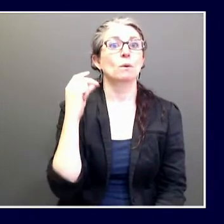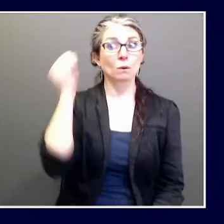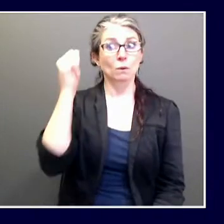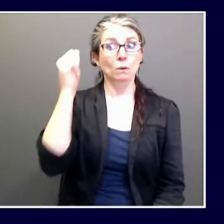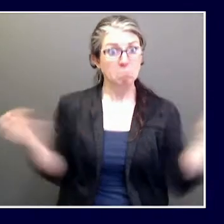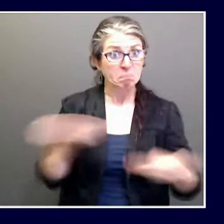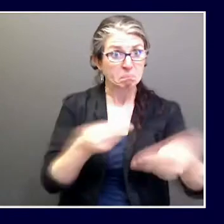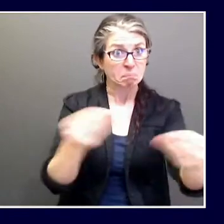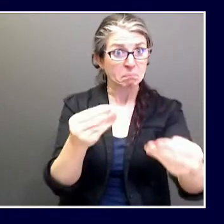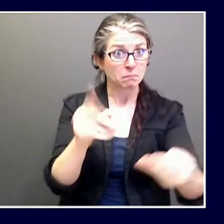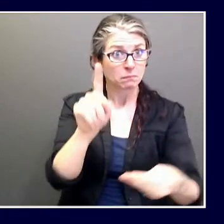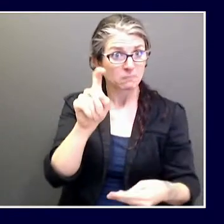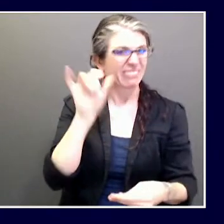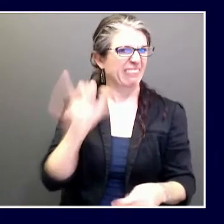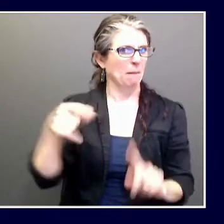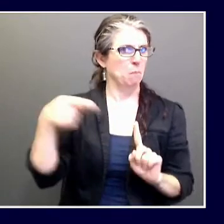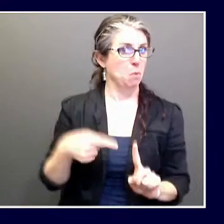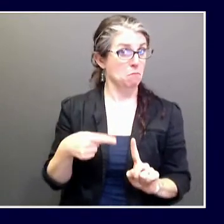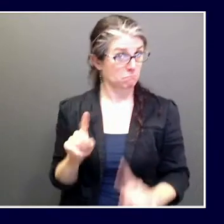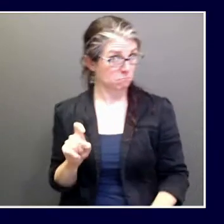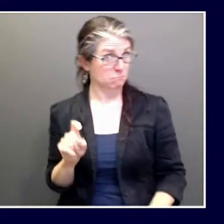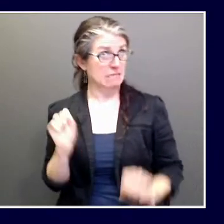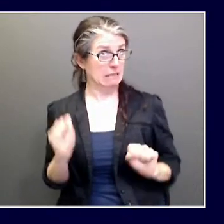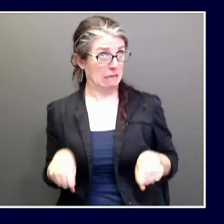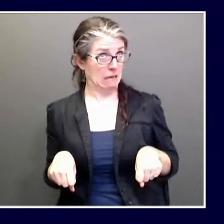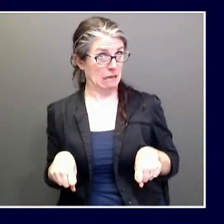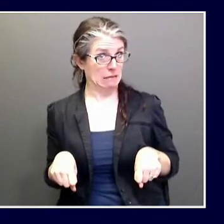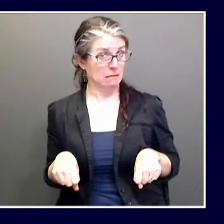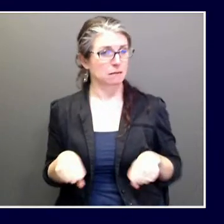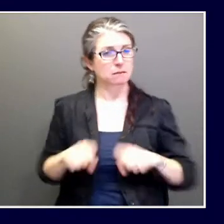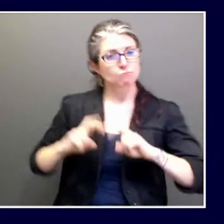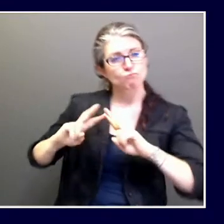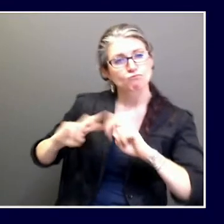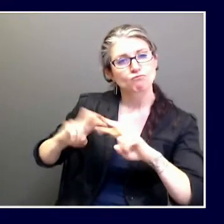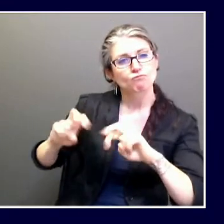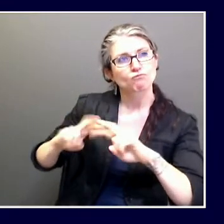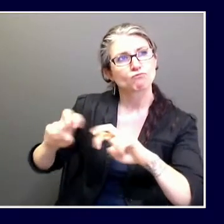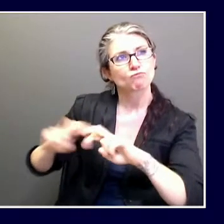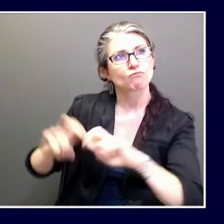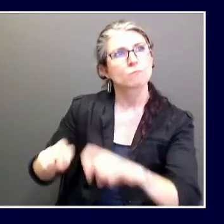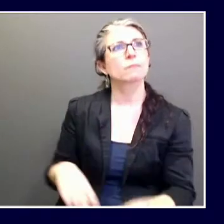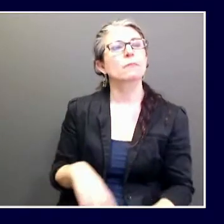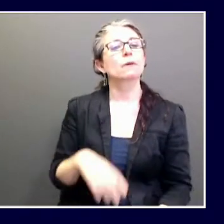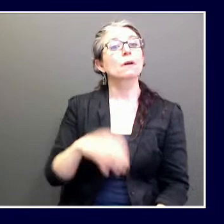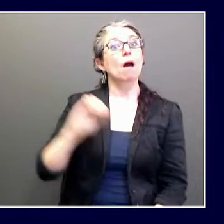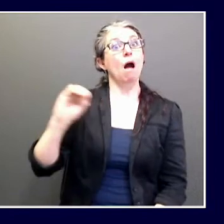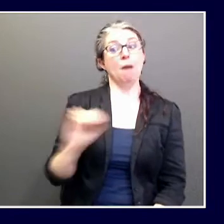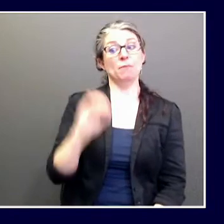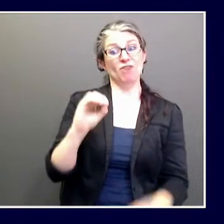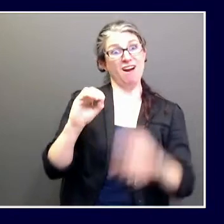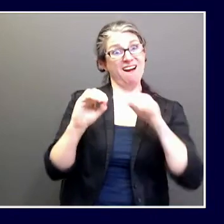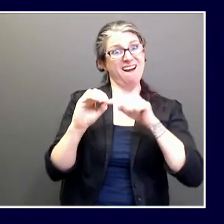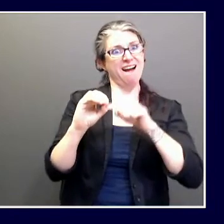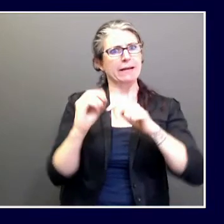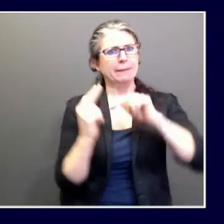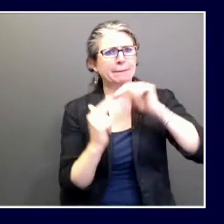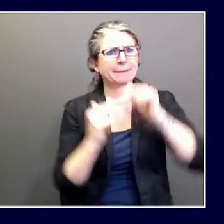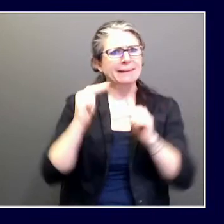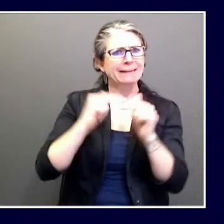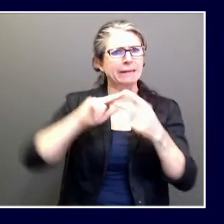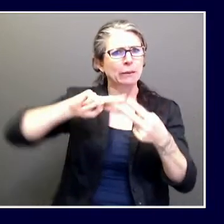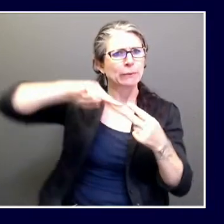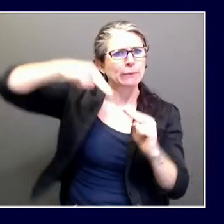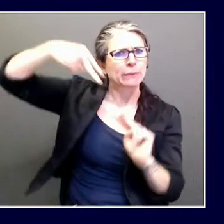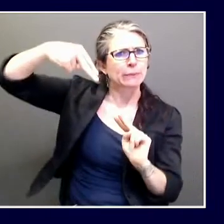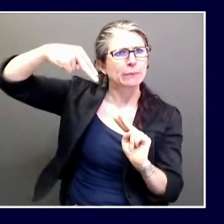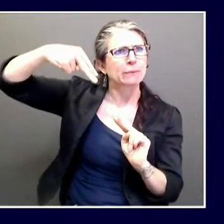of mutations in this new variant led to concerns that it might spread from person to person